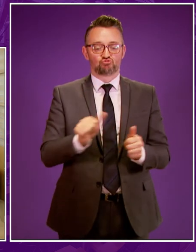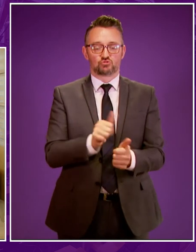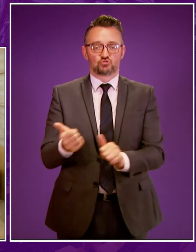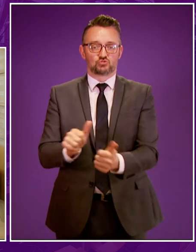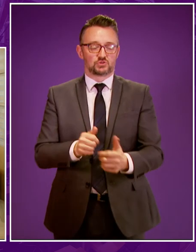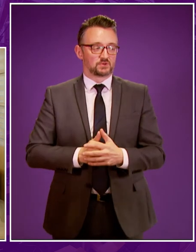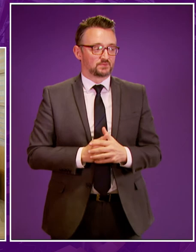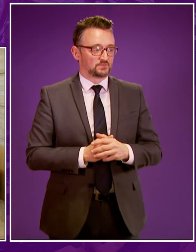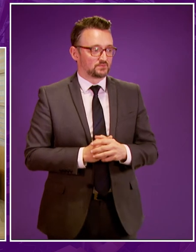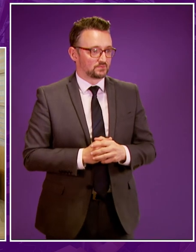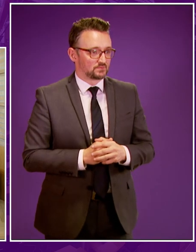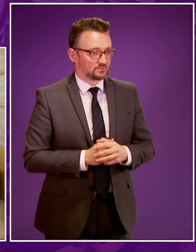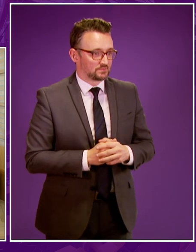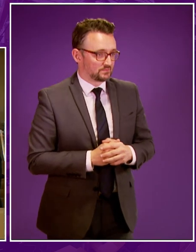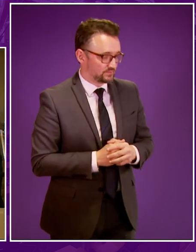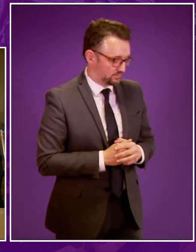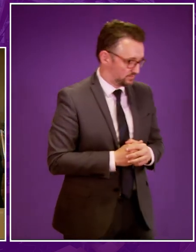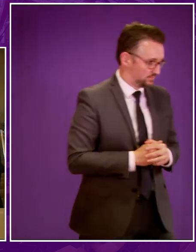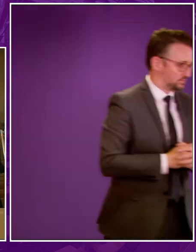Thank you.